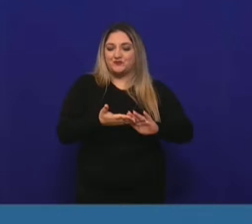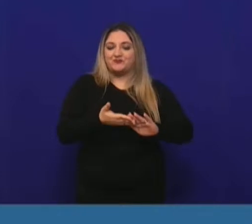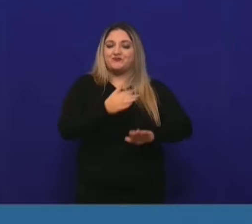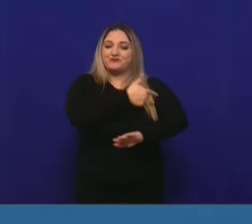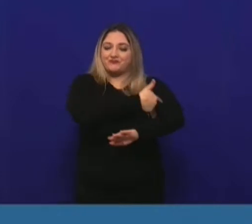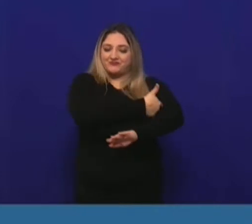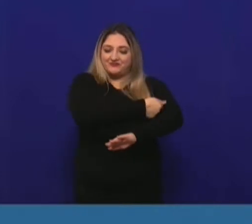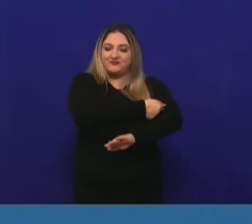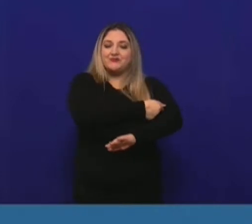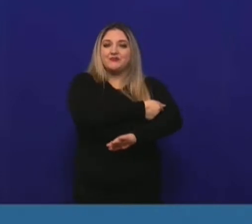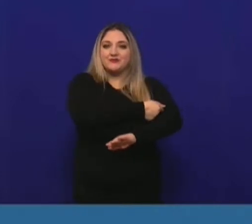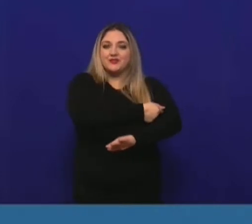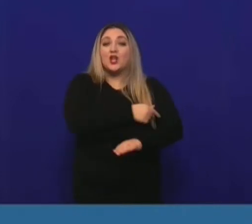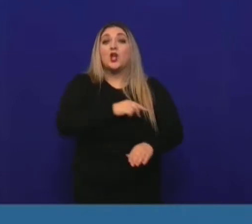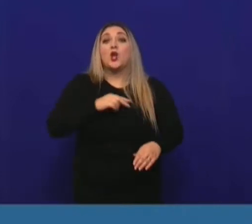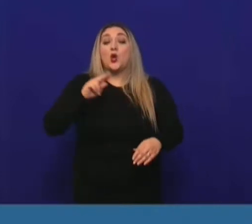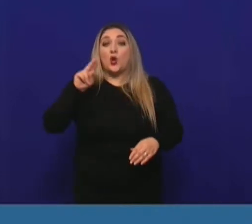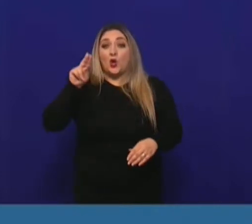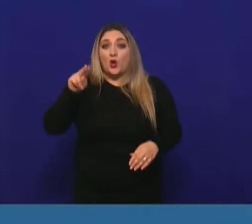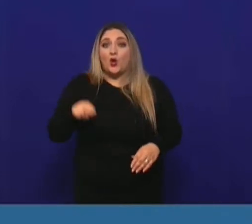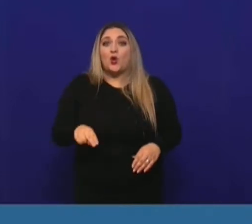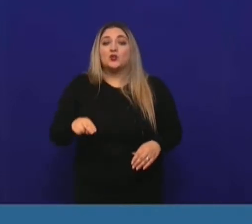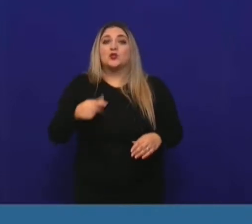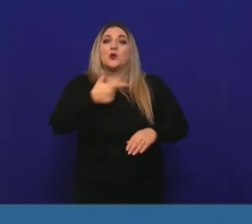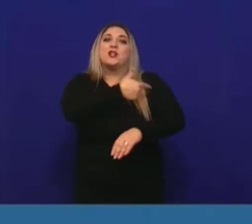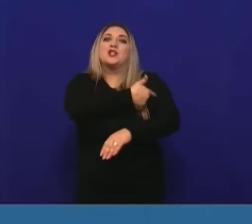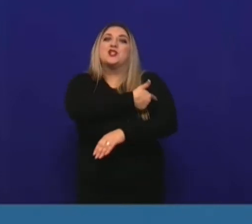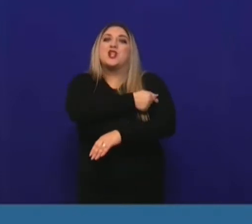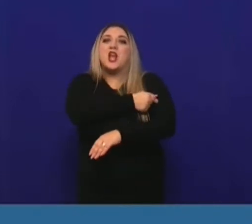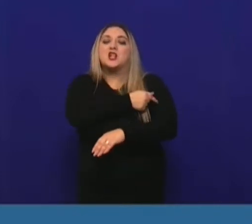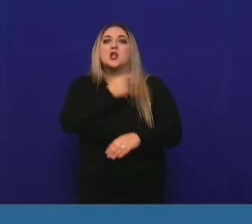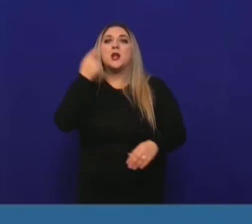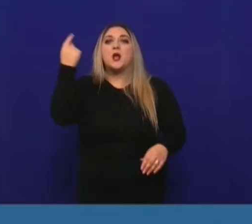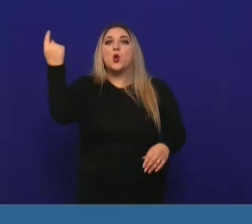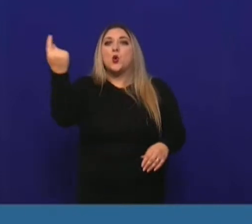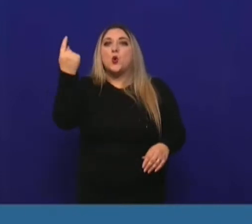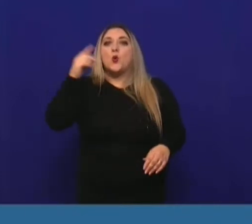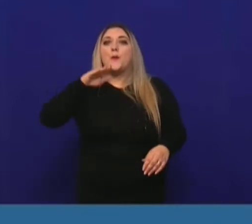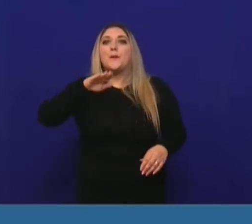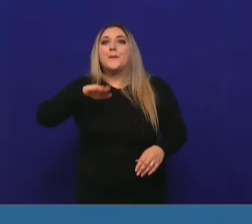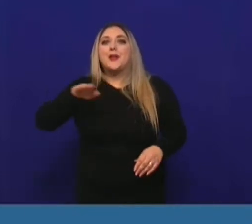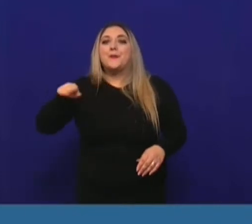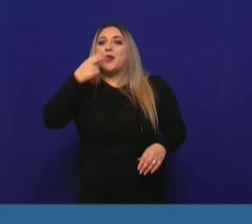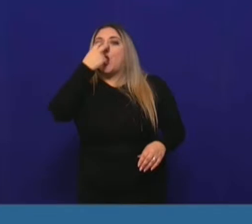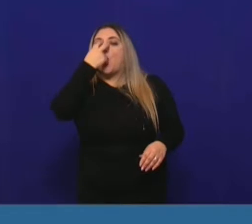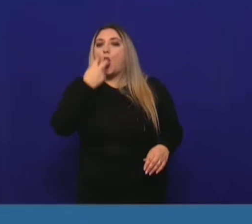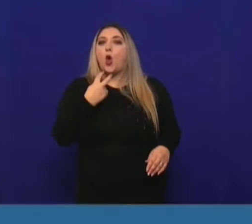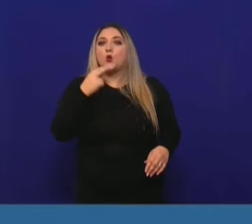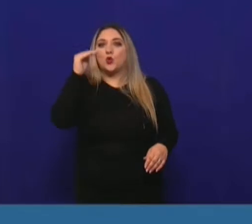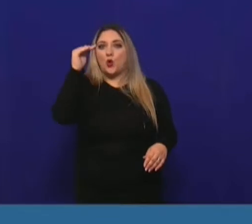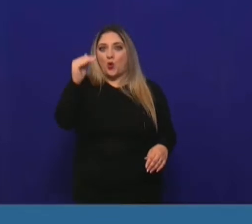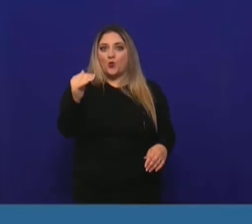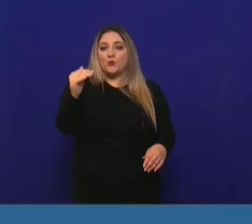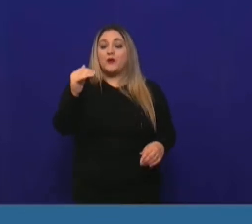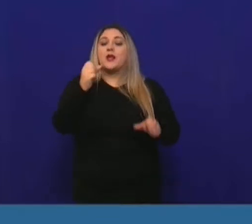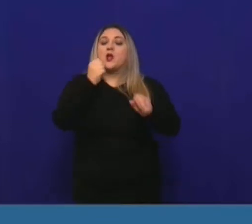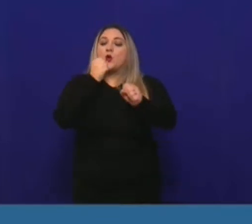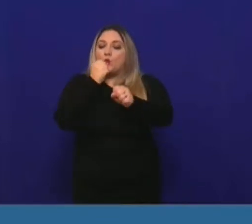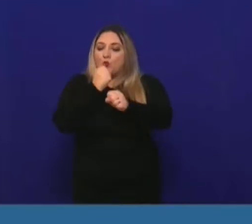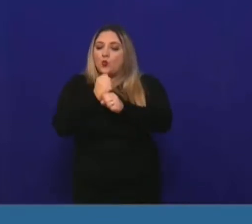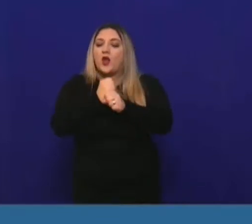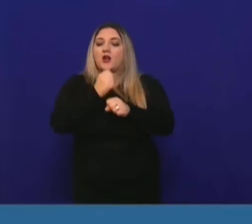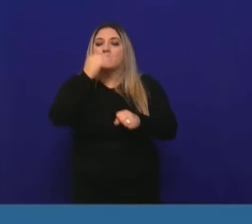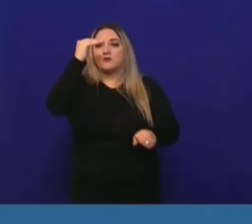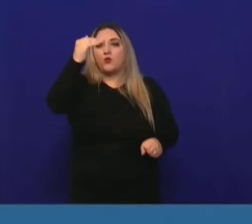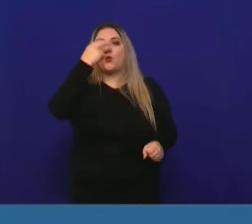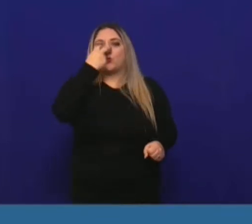have also advanced in our vaccination program for people who live in elderly homes, the residents, and also the staff who work within these